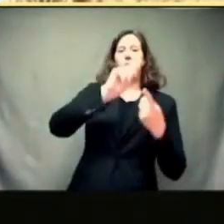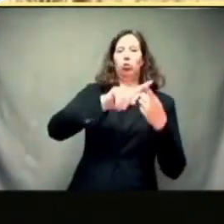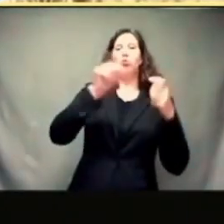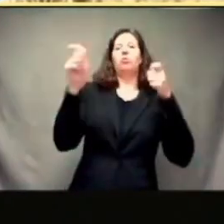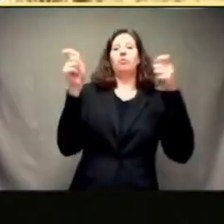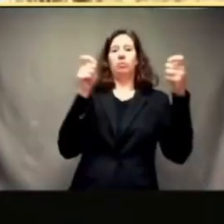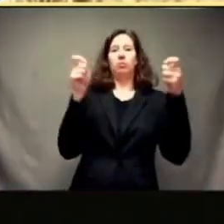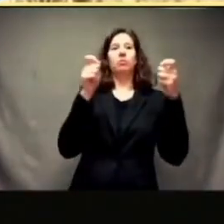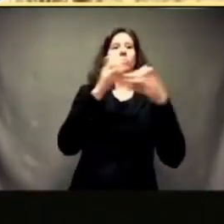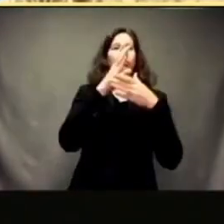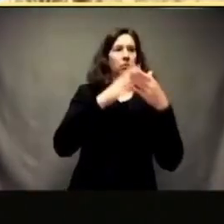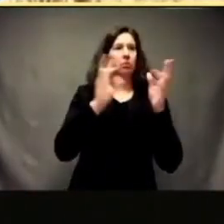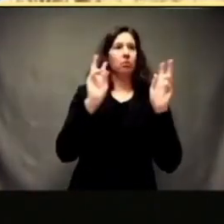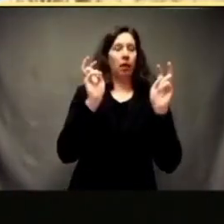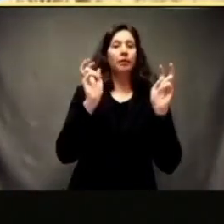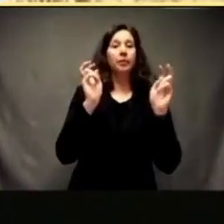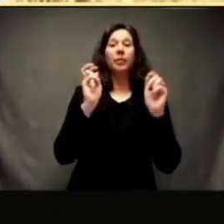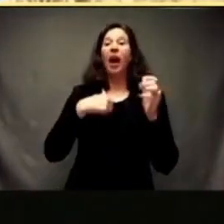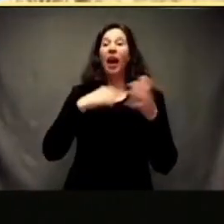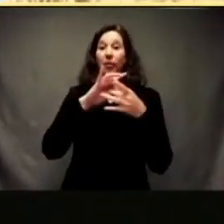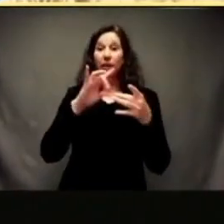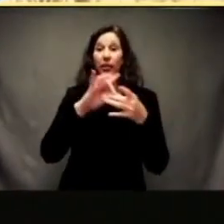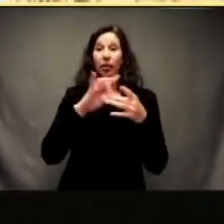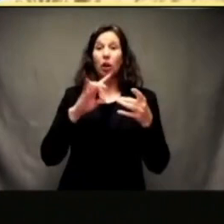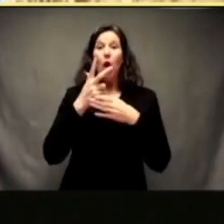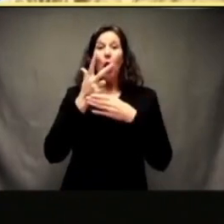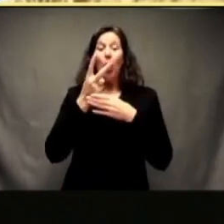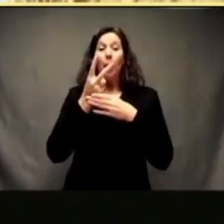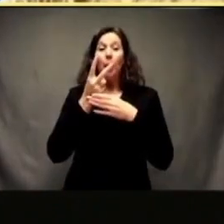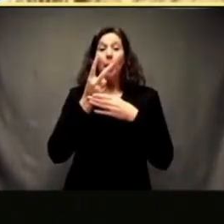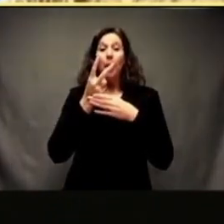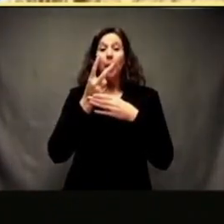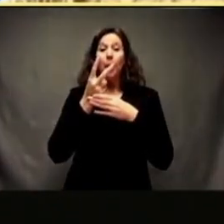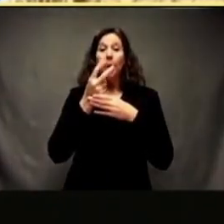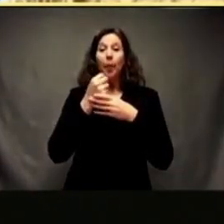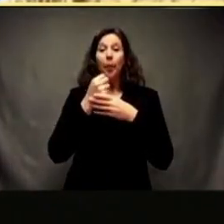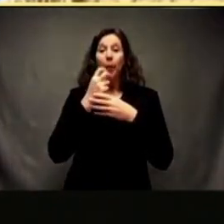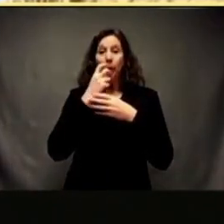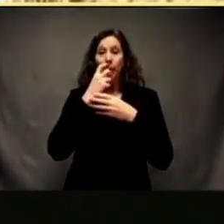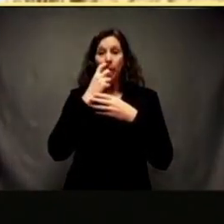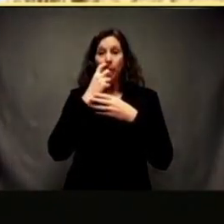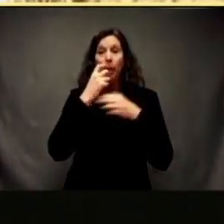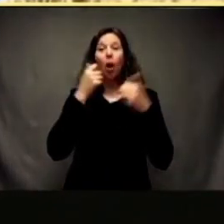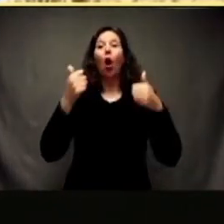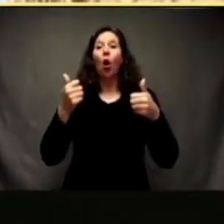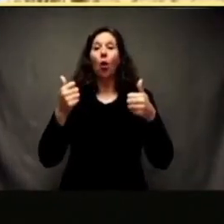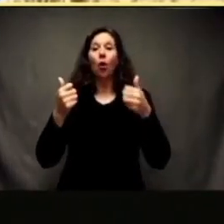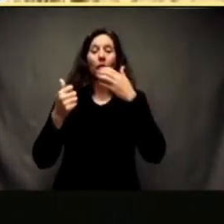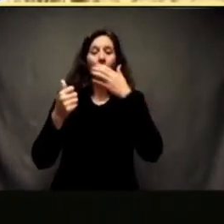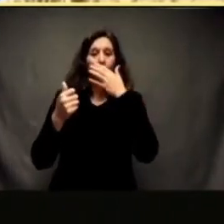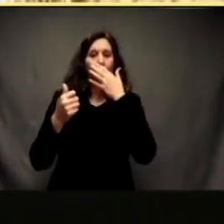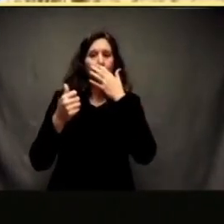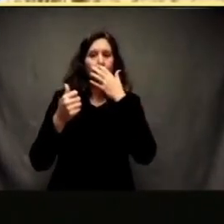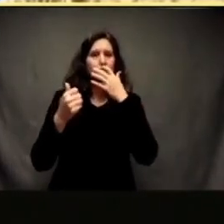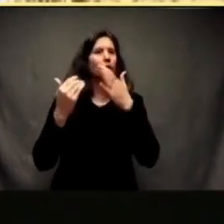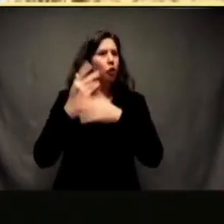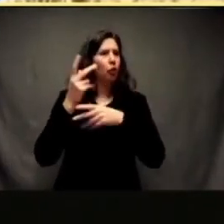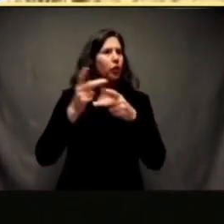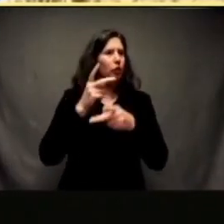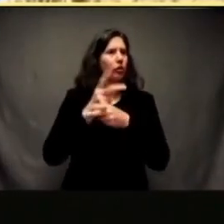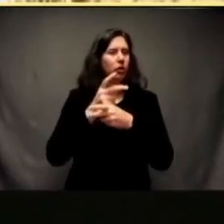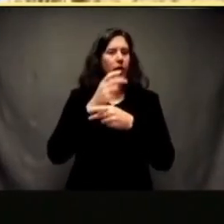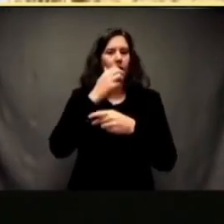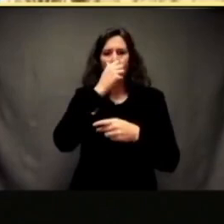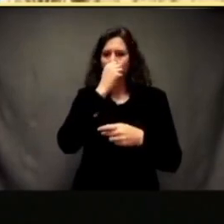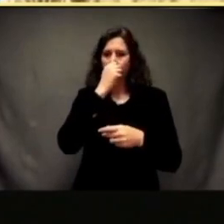And I got a message that it sounds like both of the links on the website are downloading the new version of the guide. We'll fix that right after this session so that you can have the